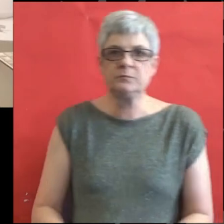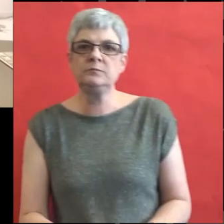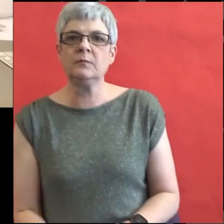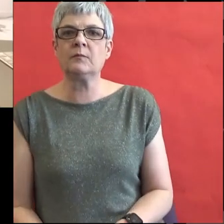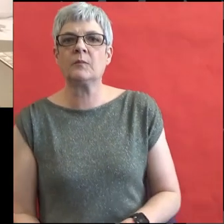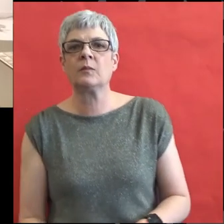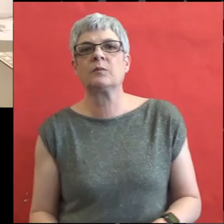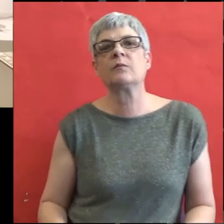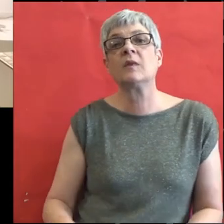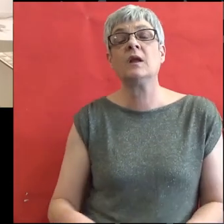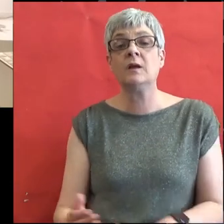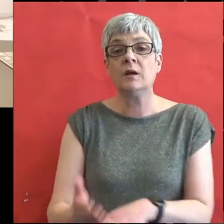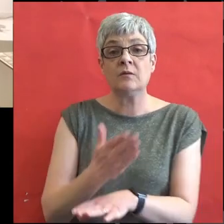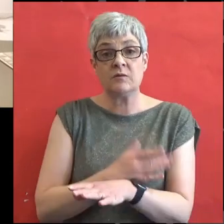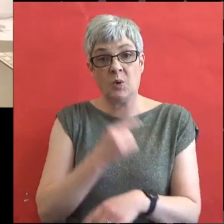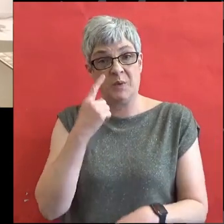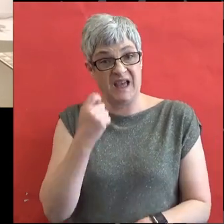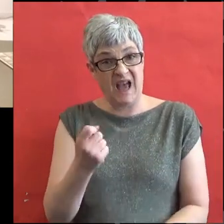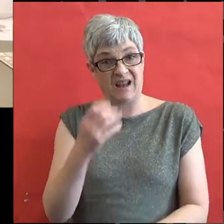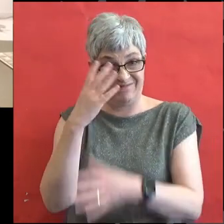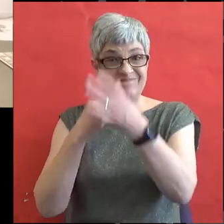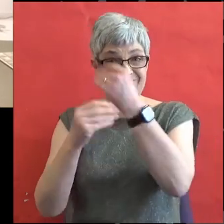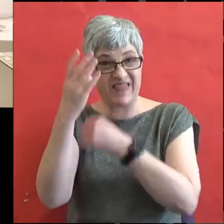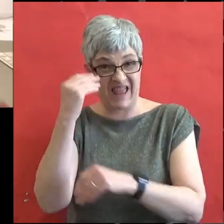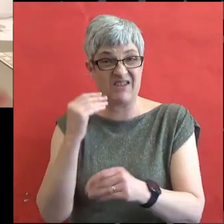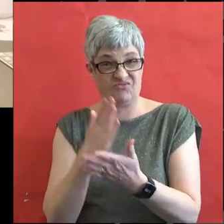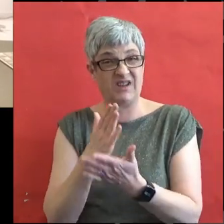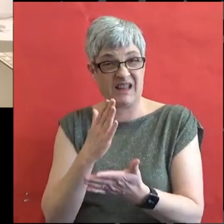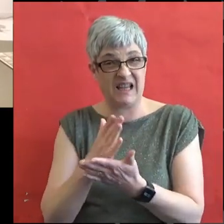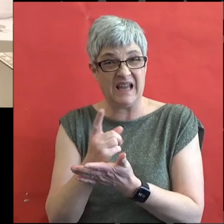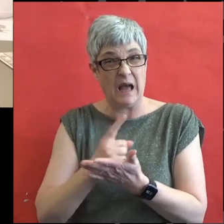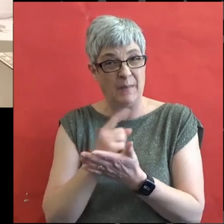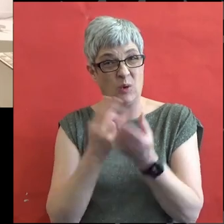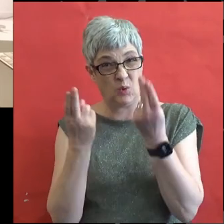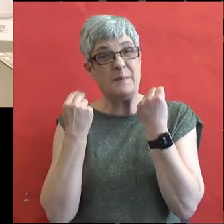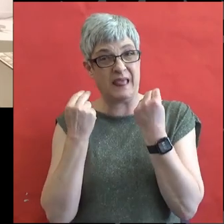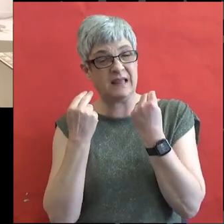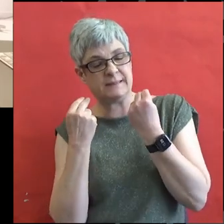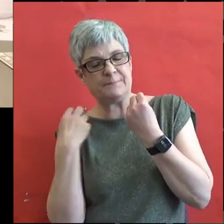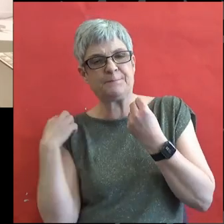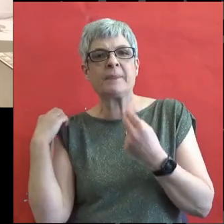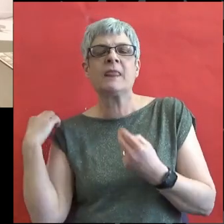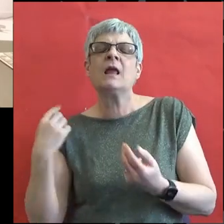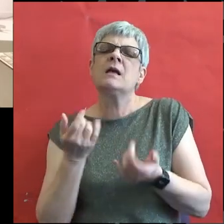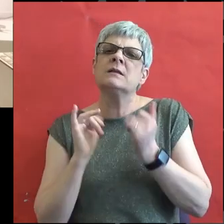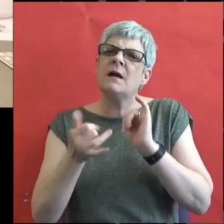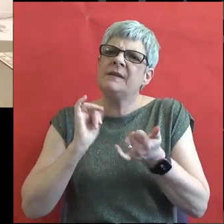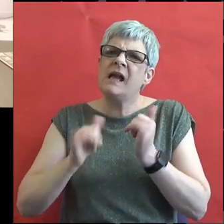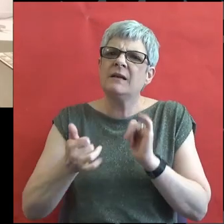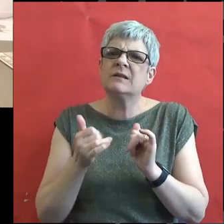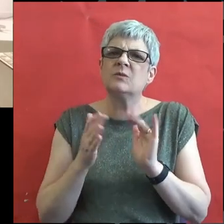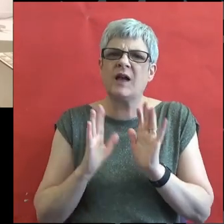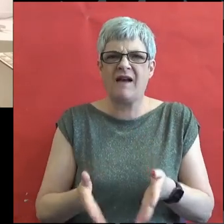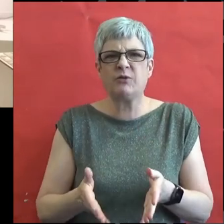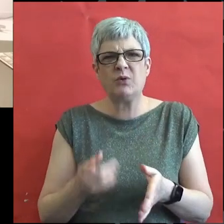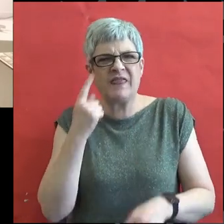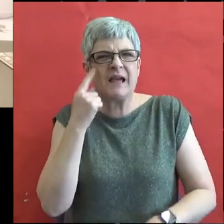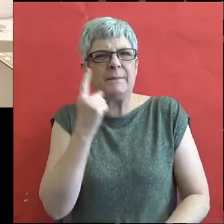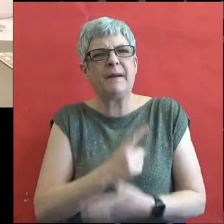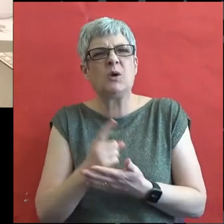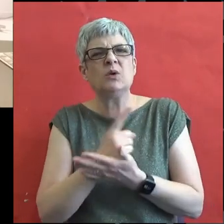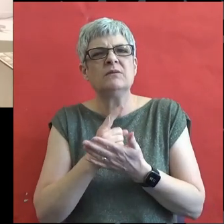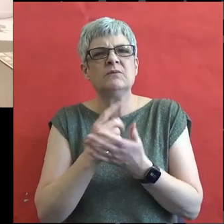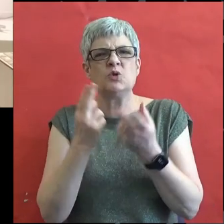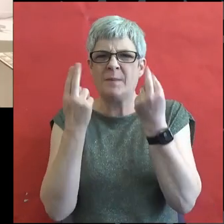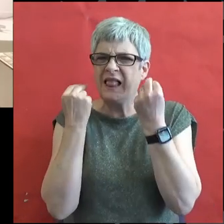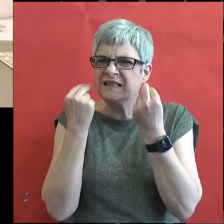You know, before we can ever really learn anything about humility, sometimes we have to think about what